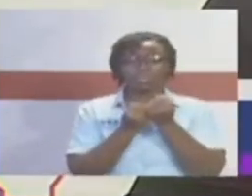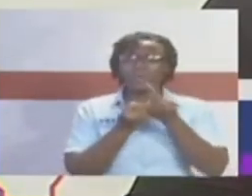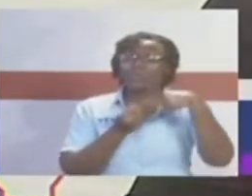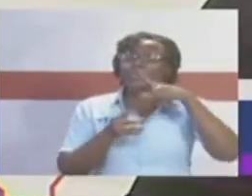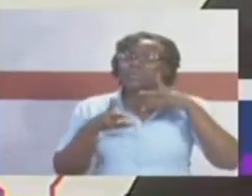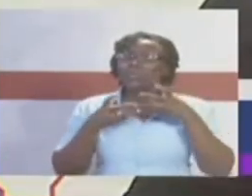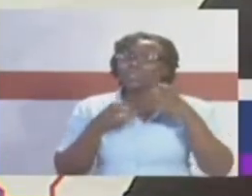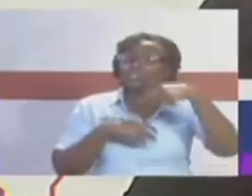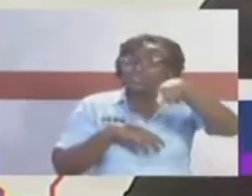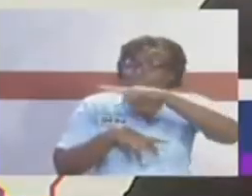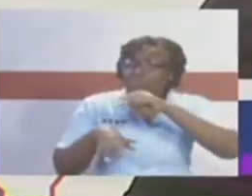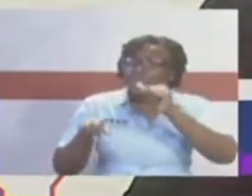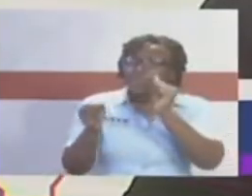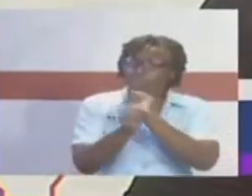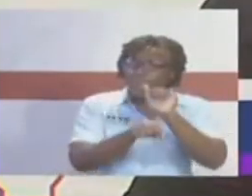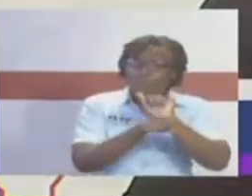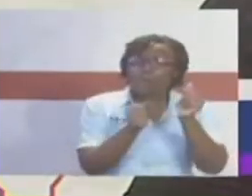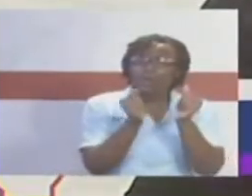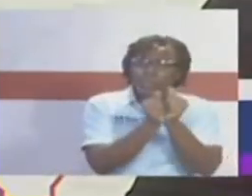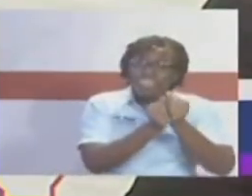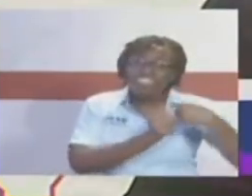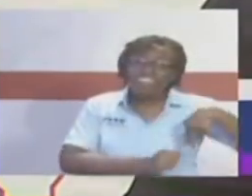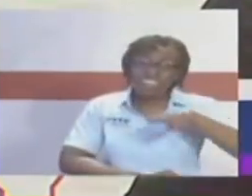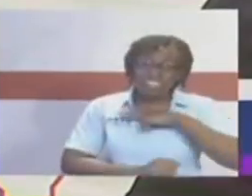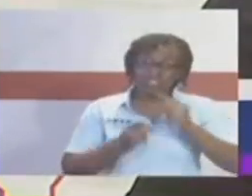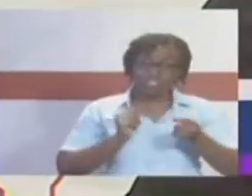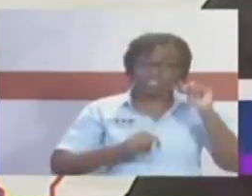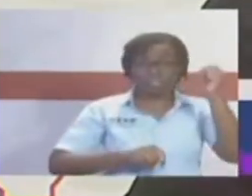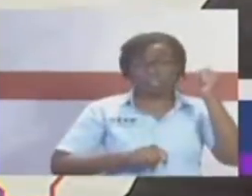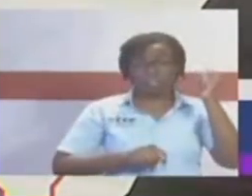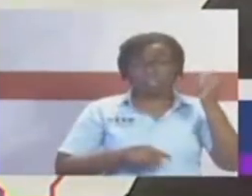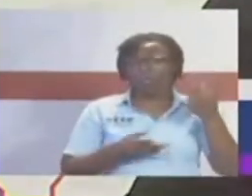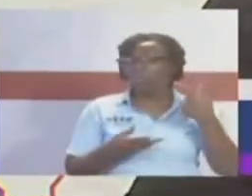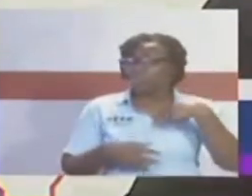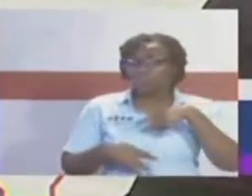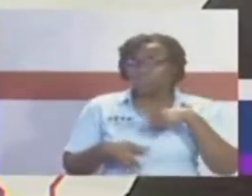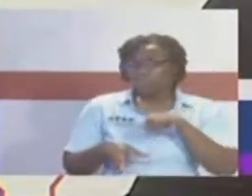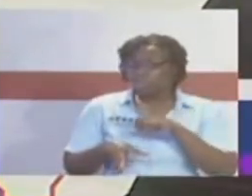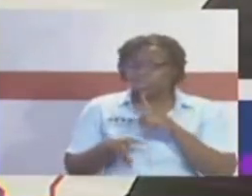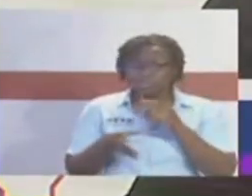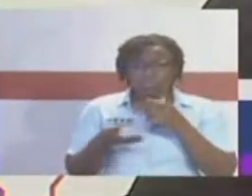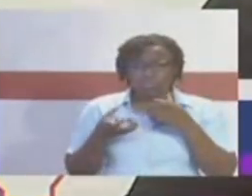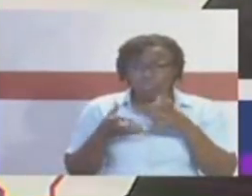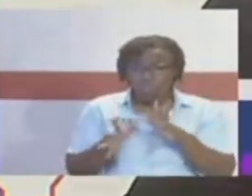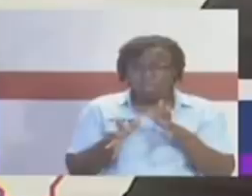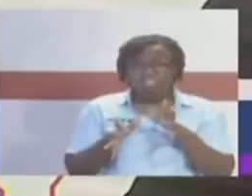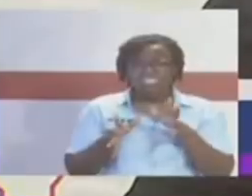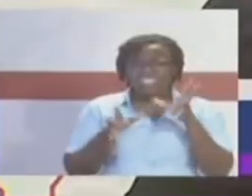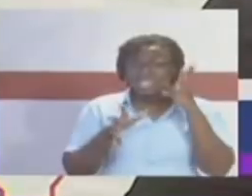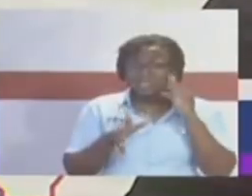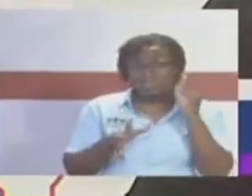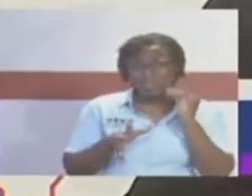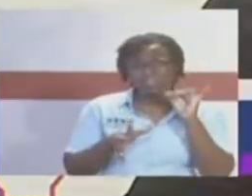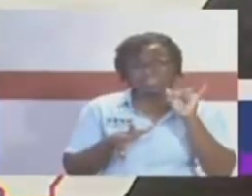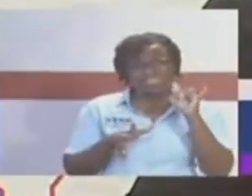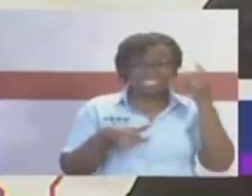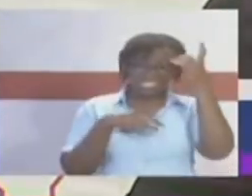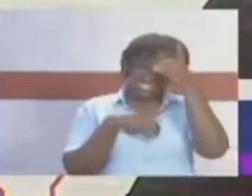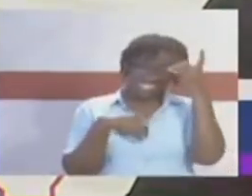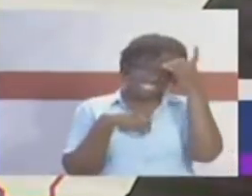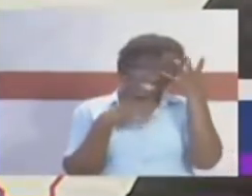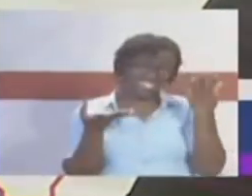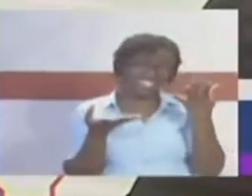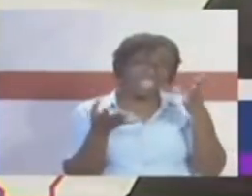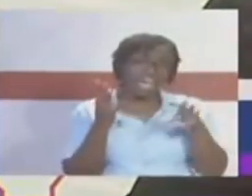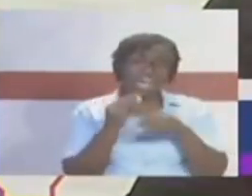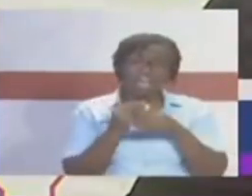and Tobago. You do not ever want to experience this devastating disease and its many